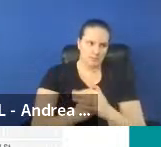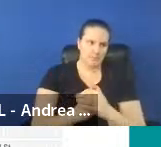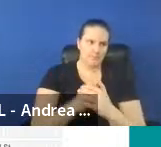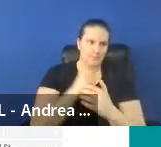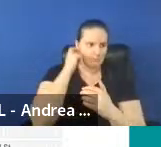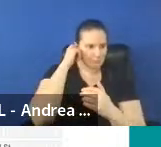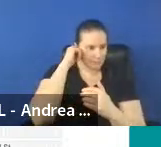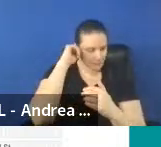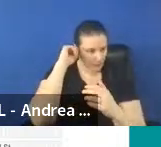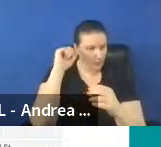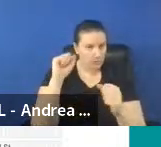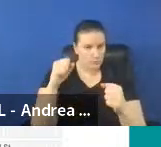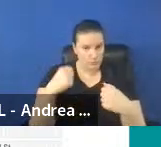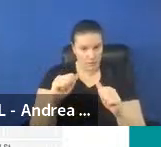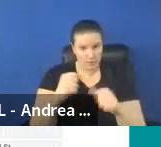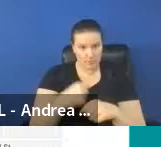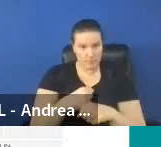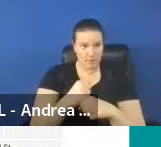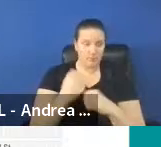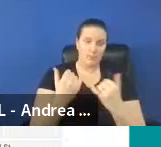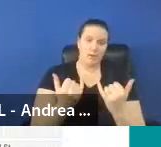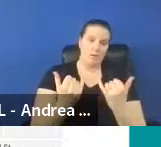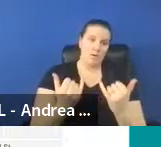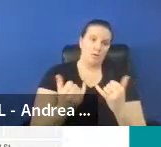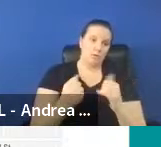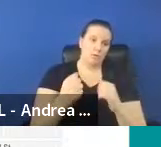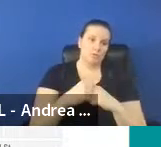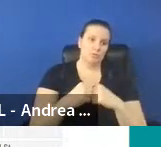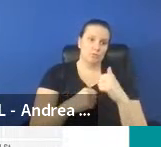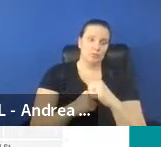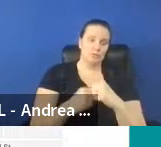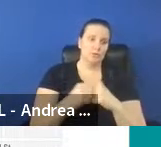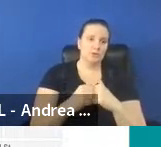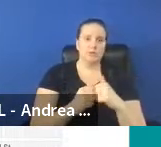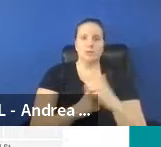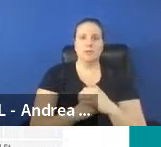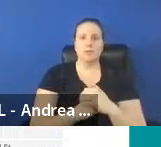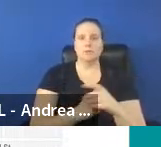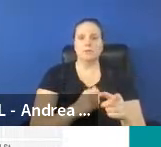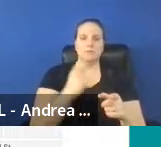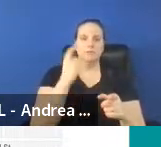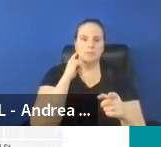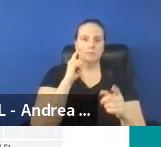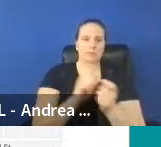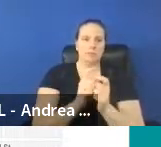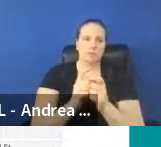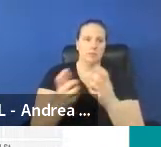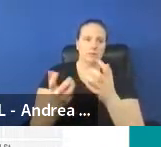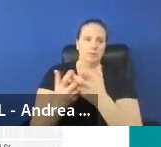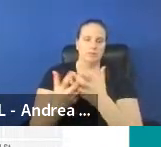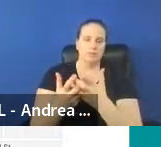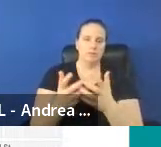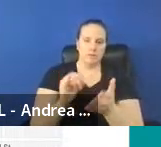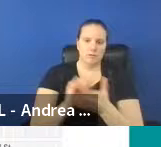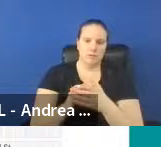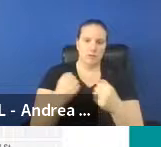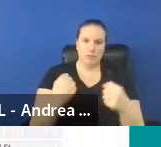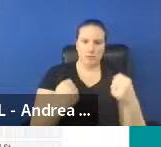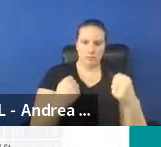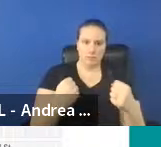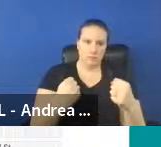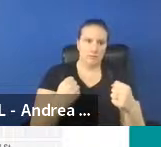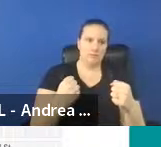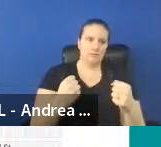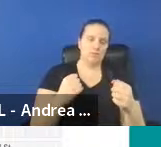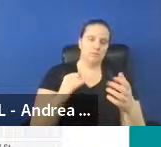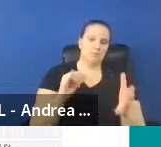trying to create a modern structure that can accommodate both the automobile mode, because that's not